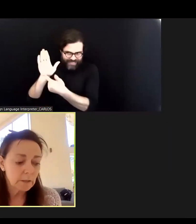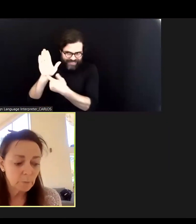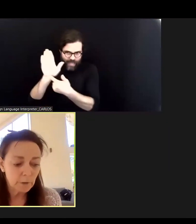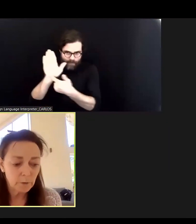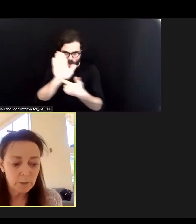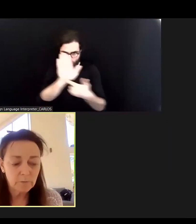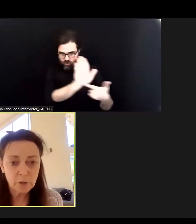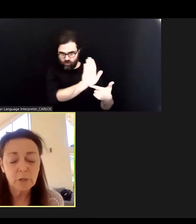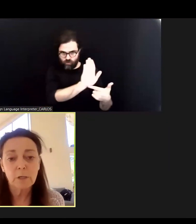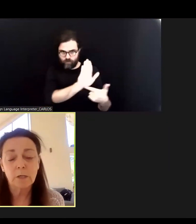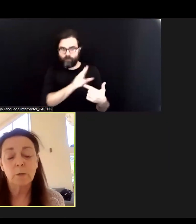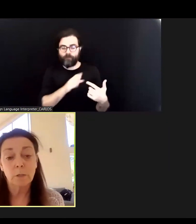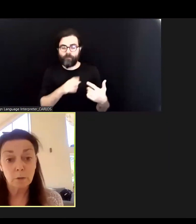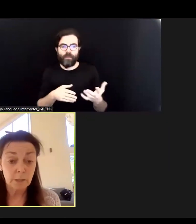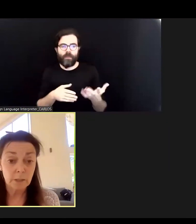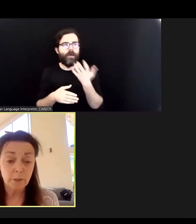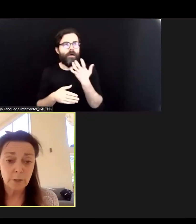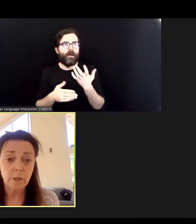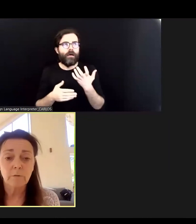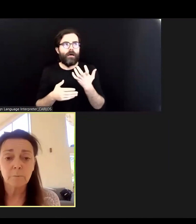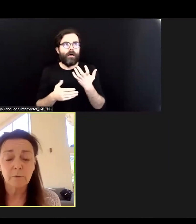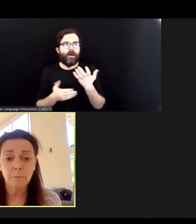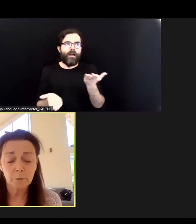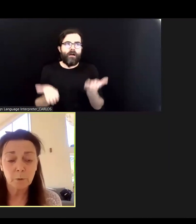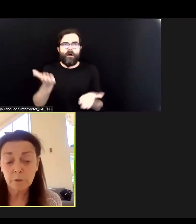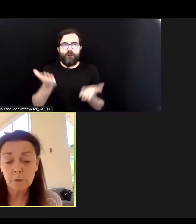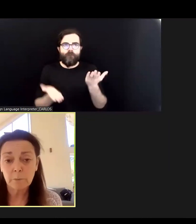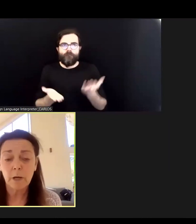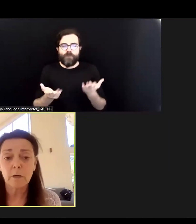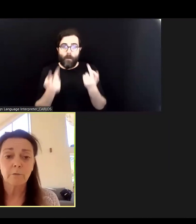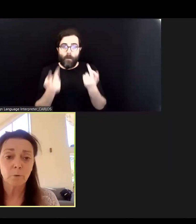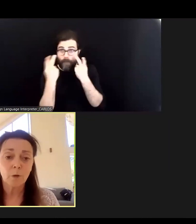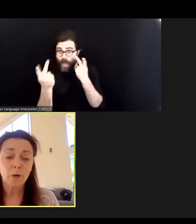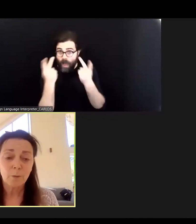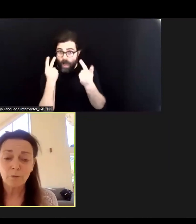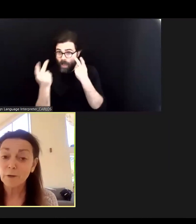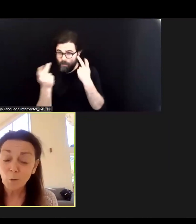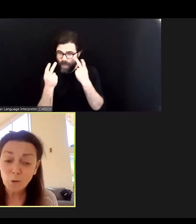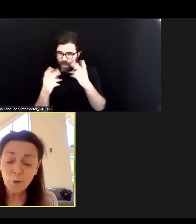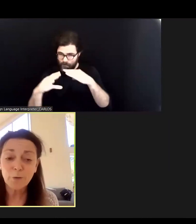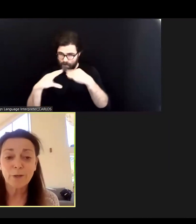or funded or managed schools or systems or universities, I mean all